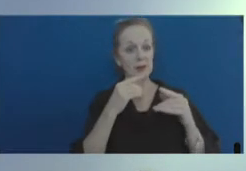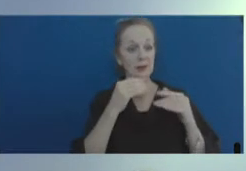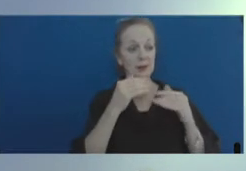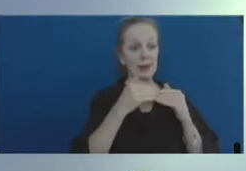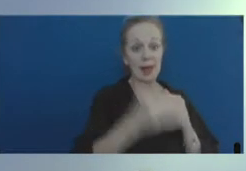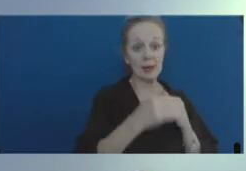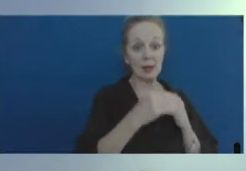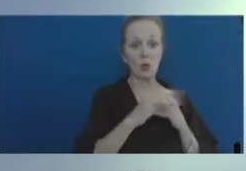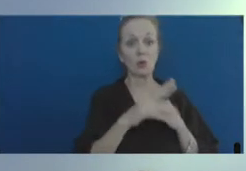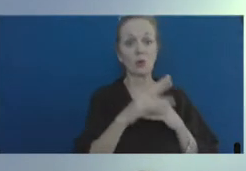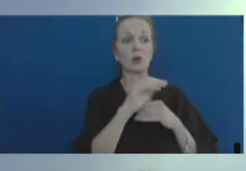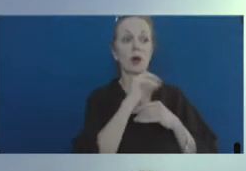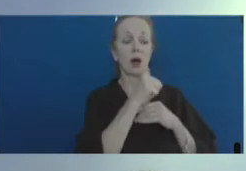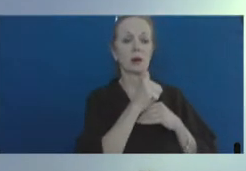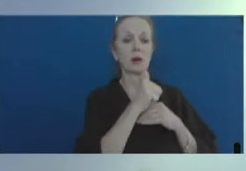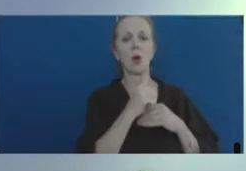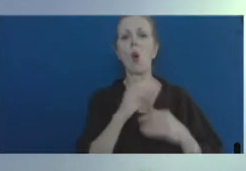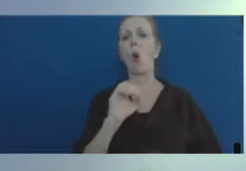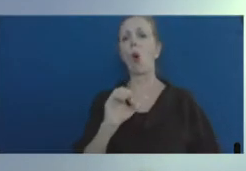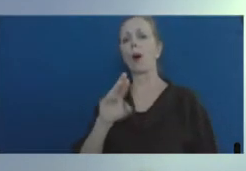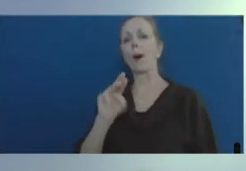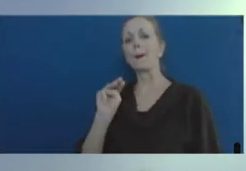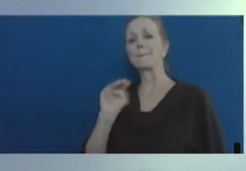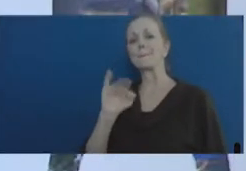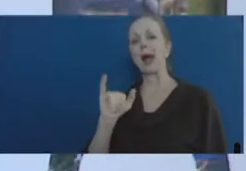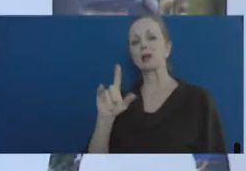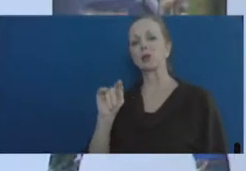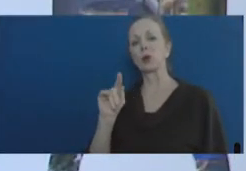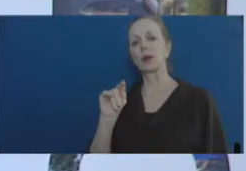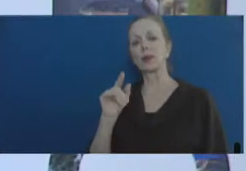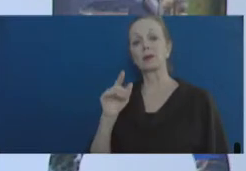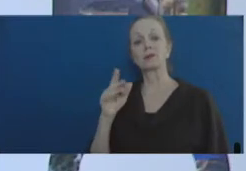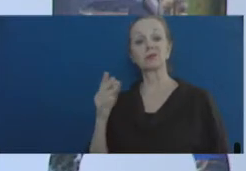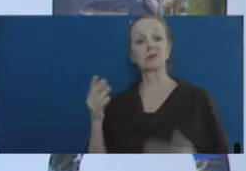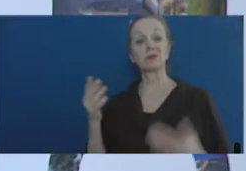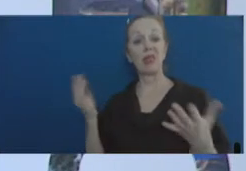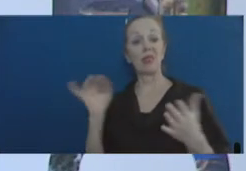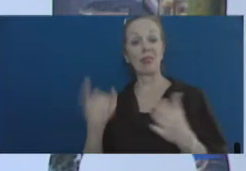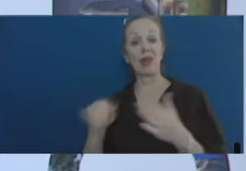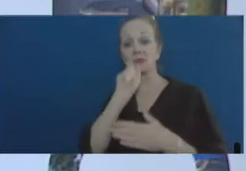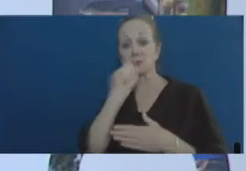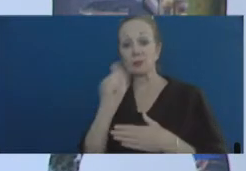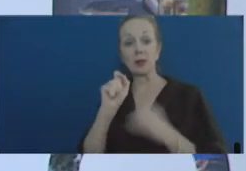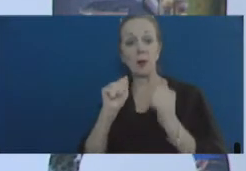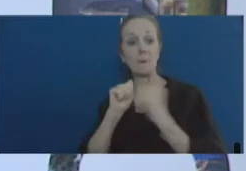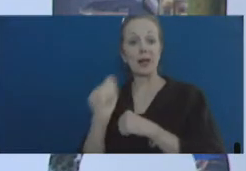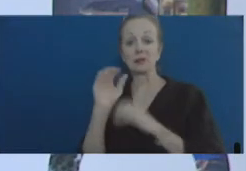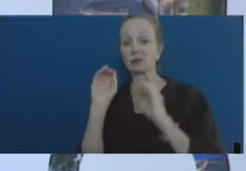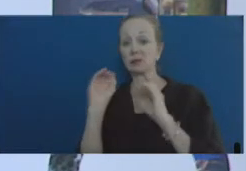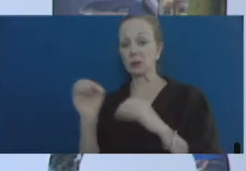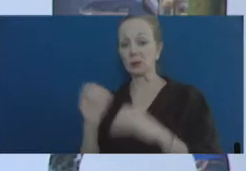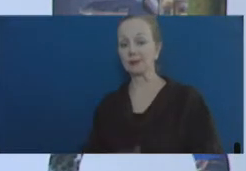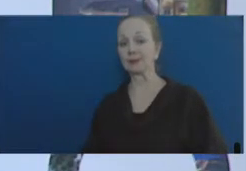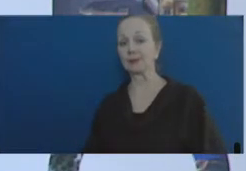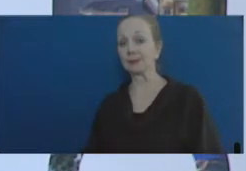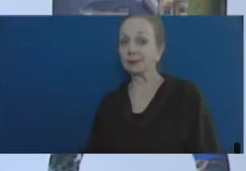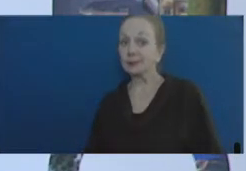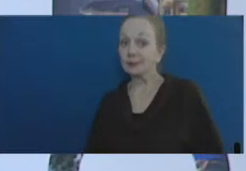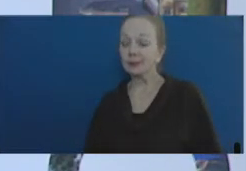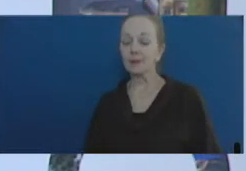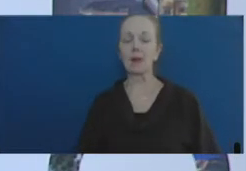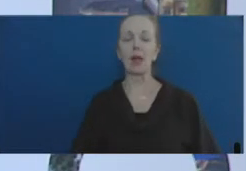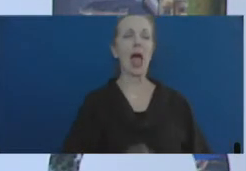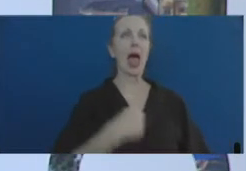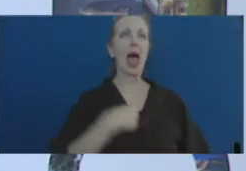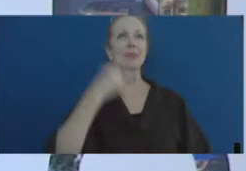May 20th that that's it? Nothing else passes. I mean, I think that because of the concerns that we